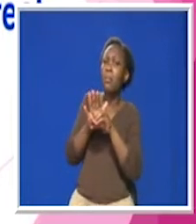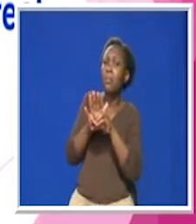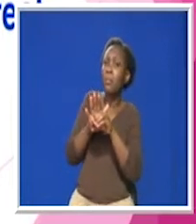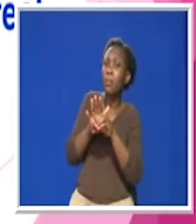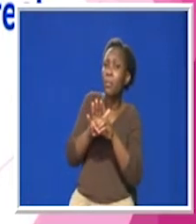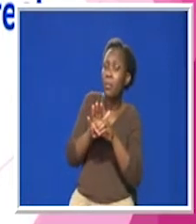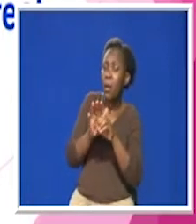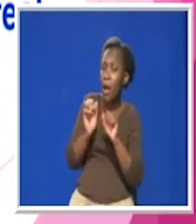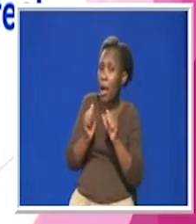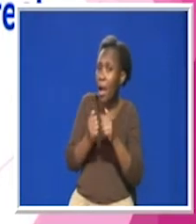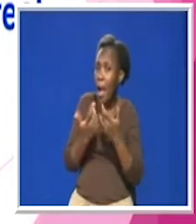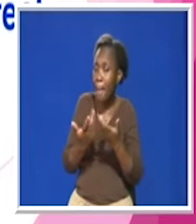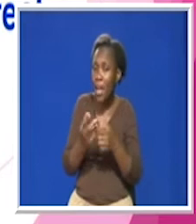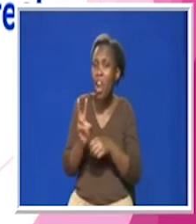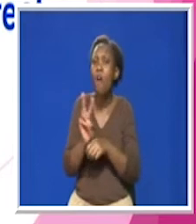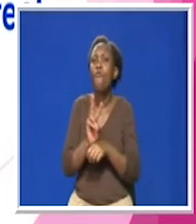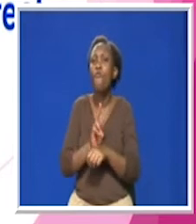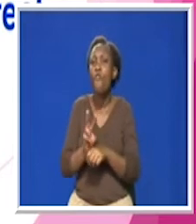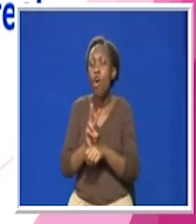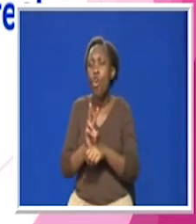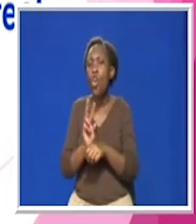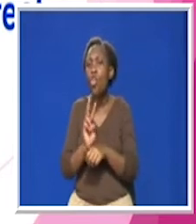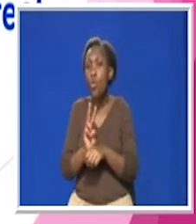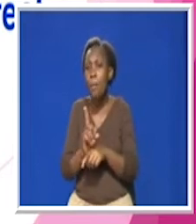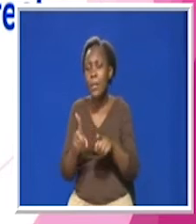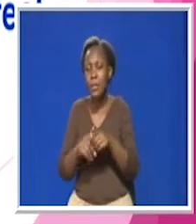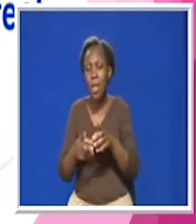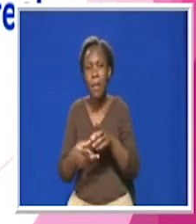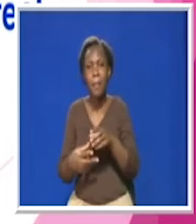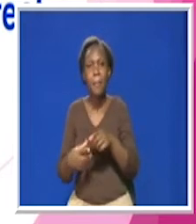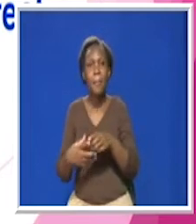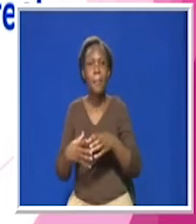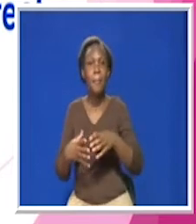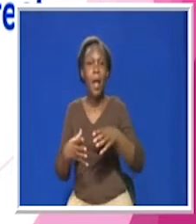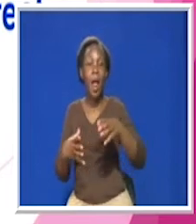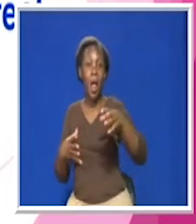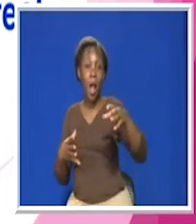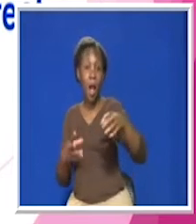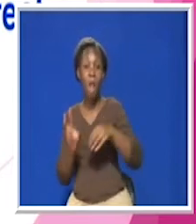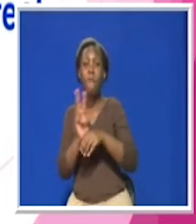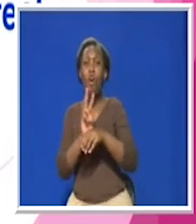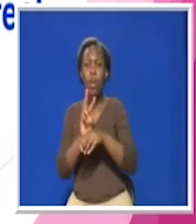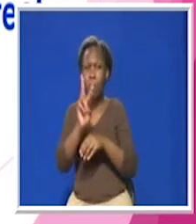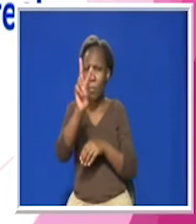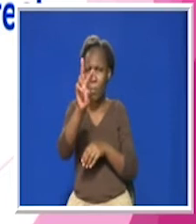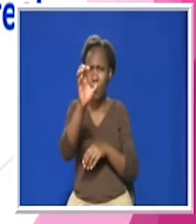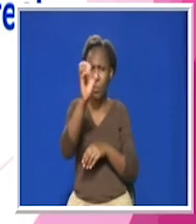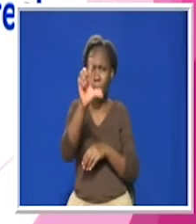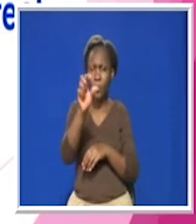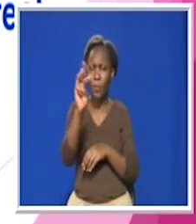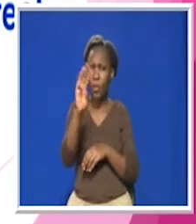increase. When you decrease the pressure, the volume increases. The gas